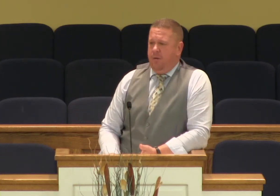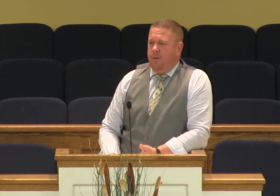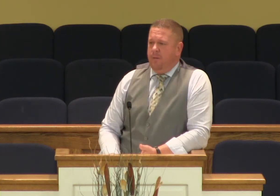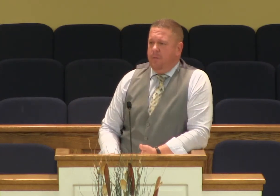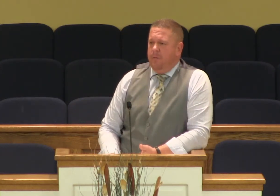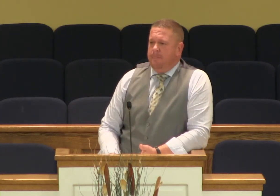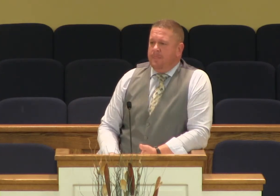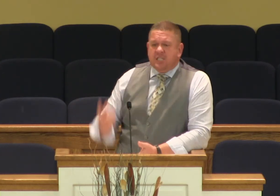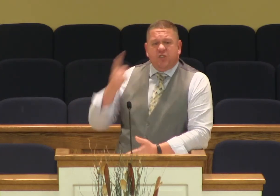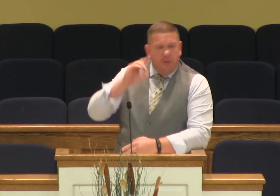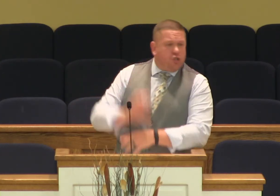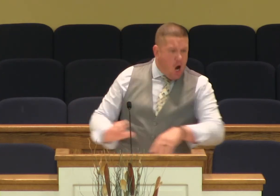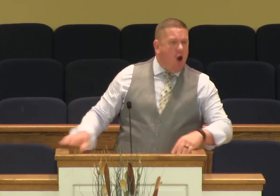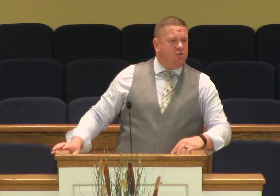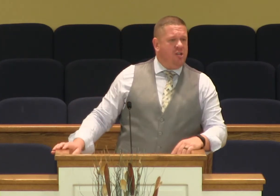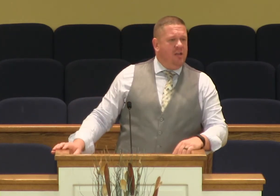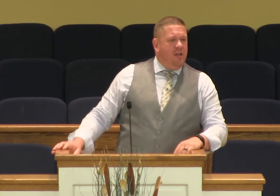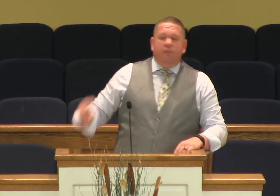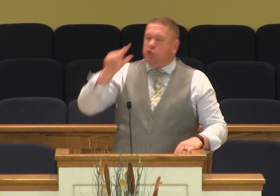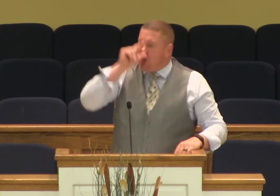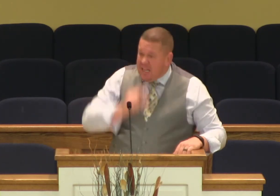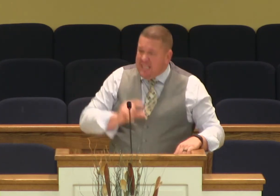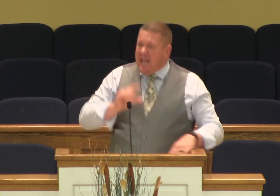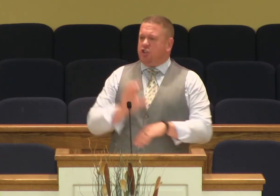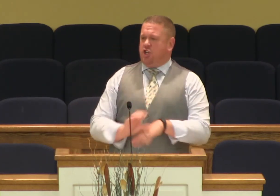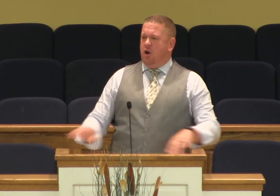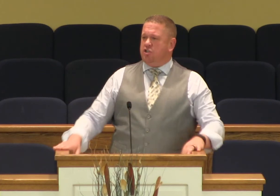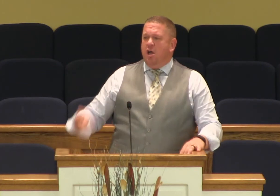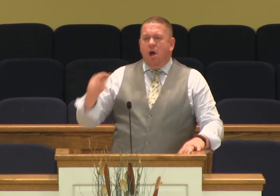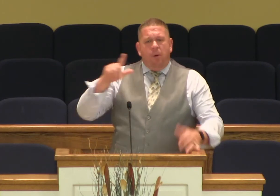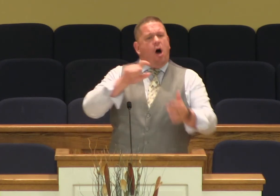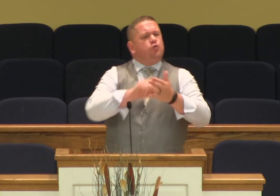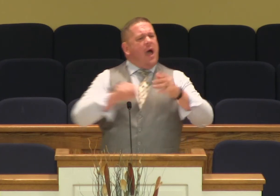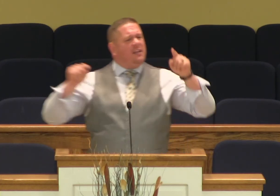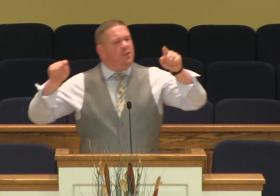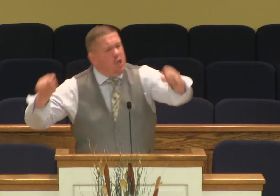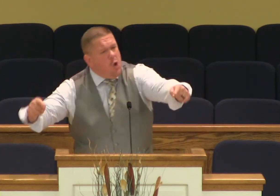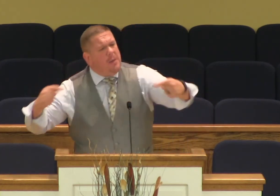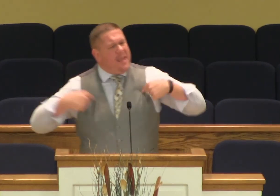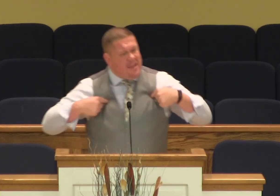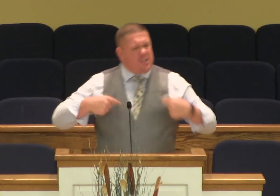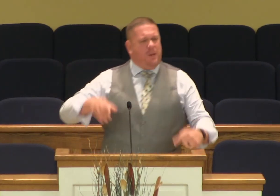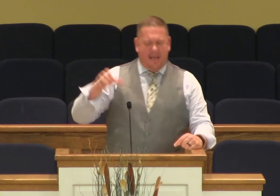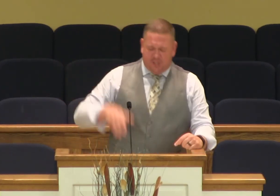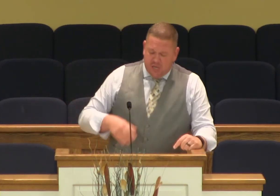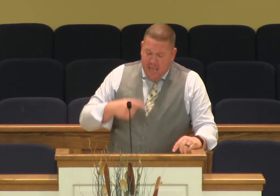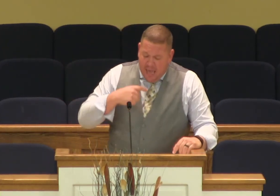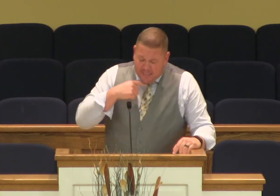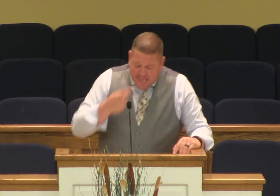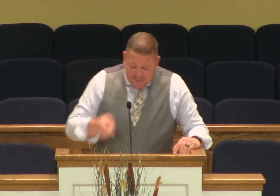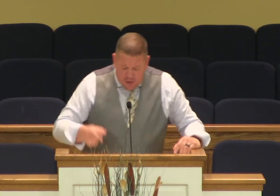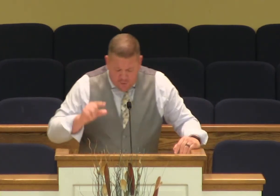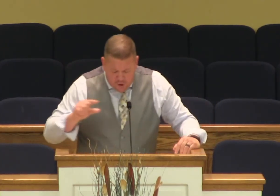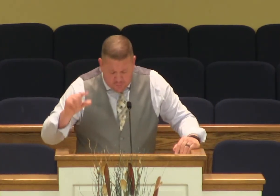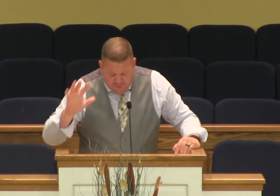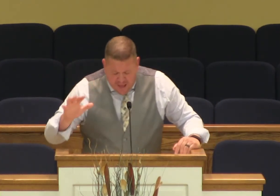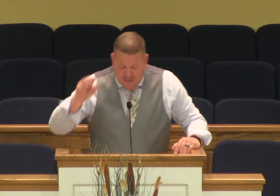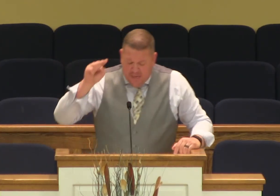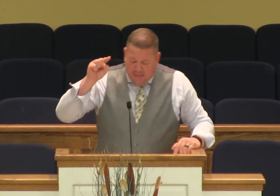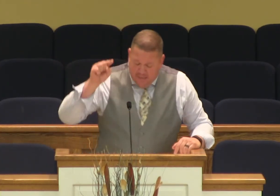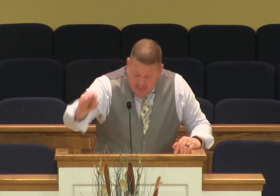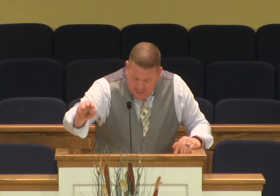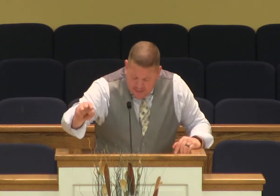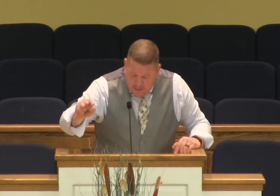here. This is for the church, the Gentile church. Paul's writing to you and me in this passage, and he says there in verse number